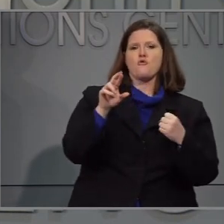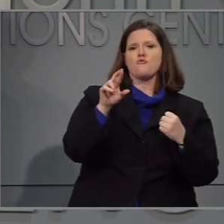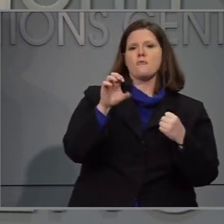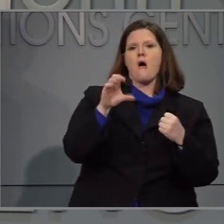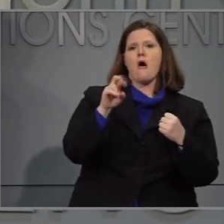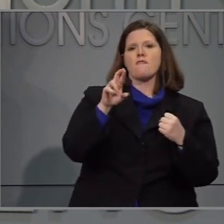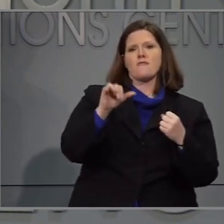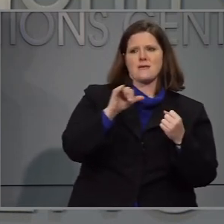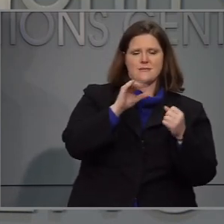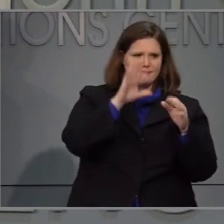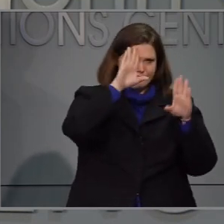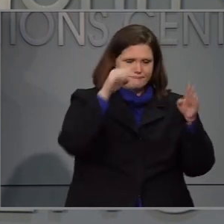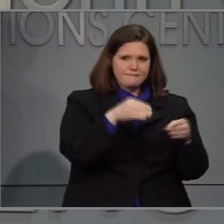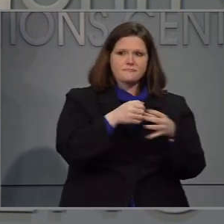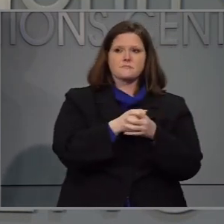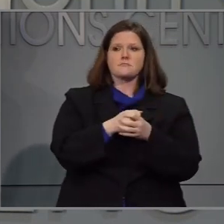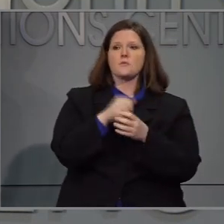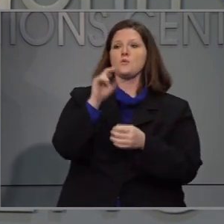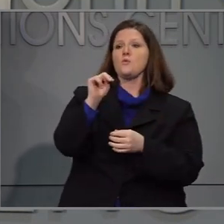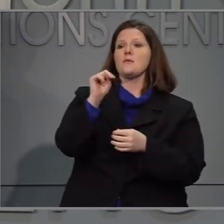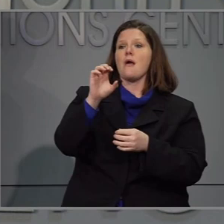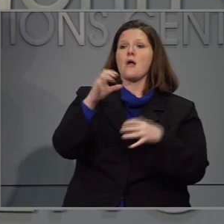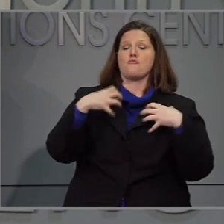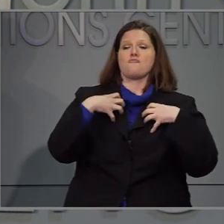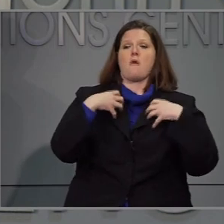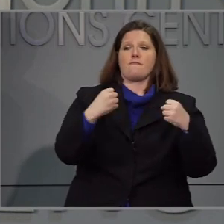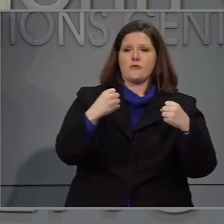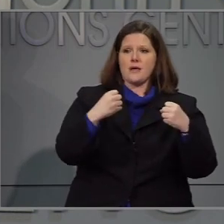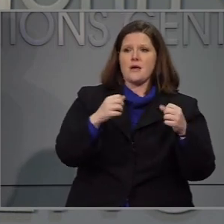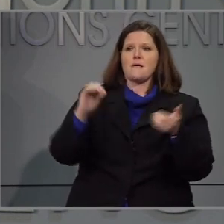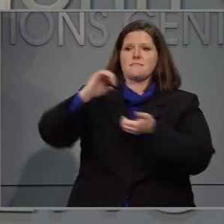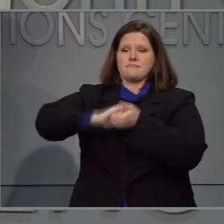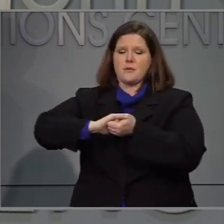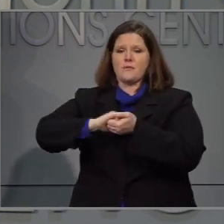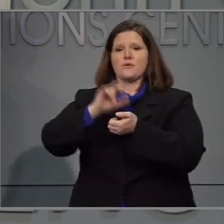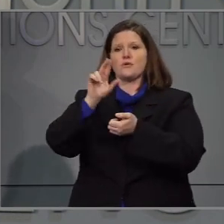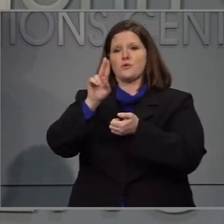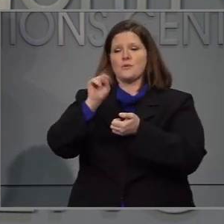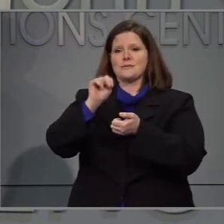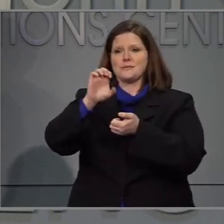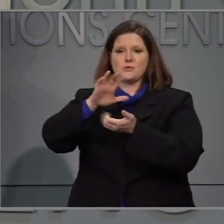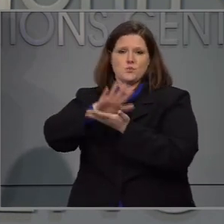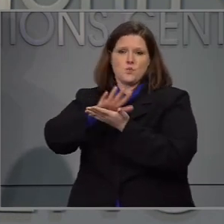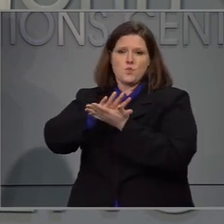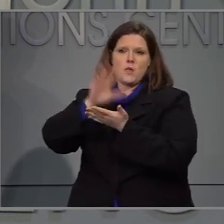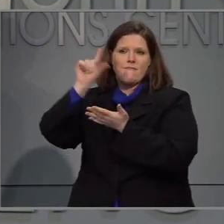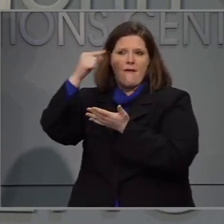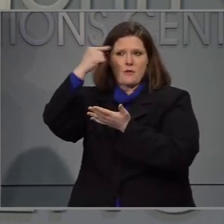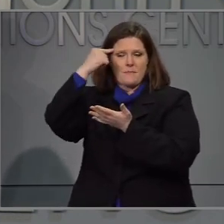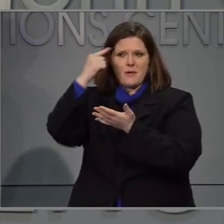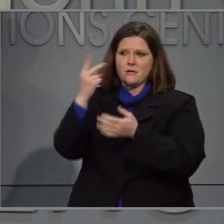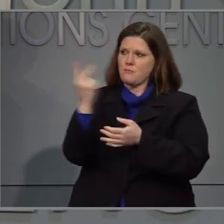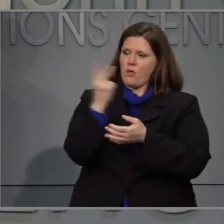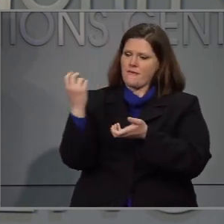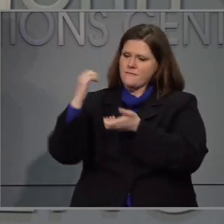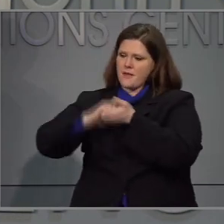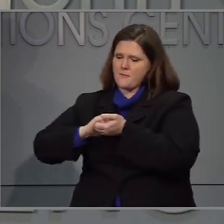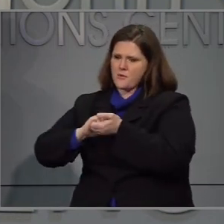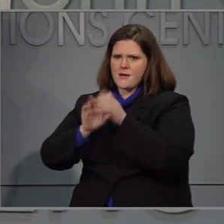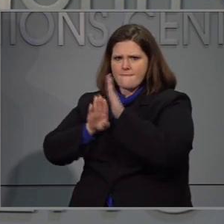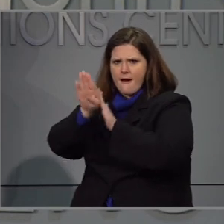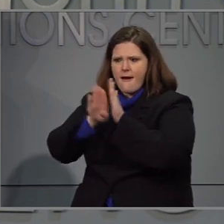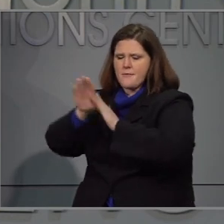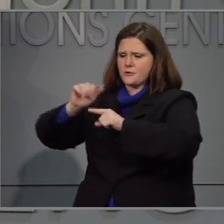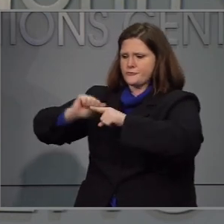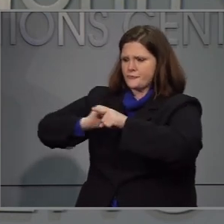and the UNC School of Government have collaborated to produce a series of online tutorials that produce helpful information